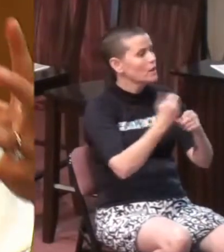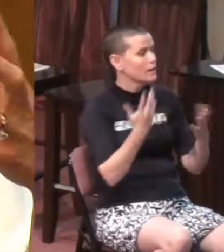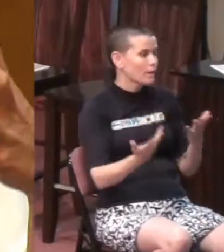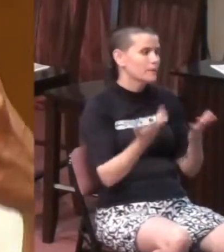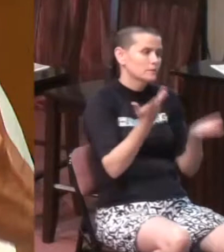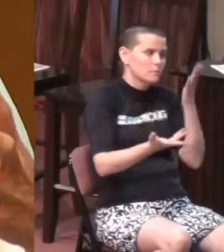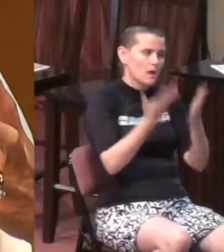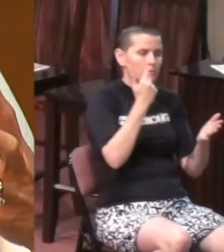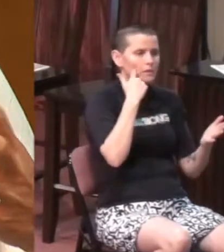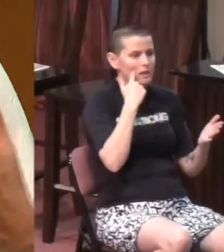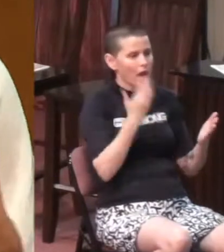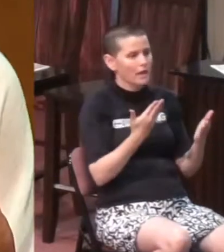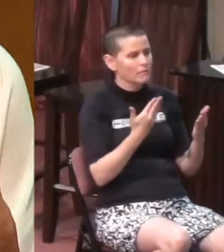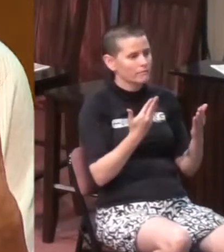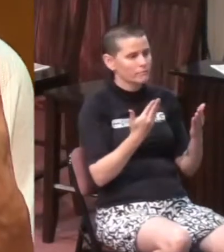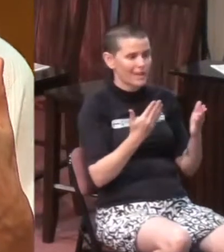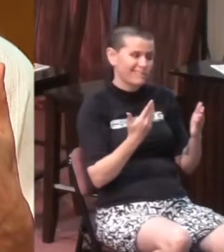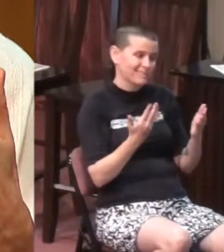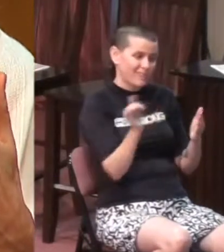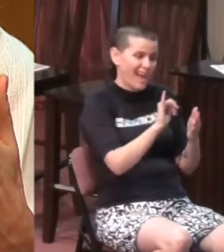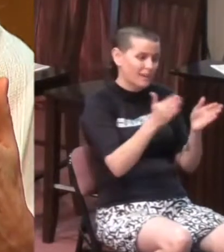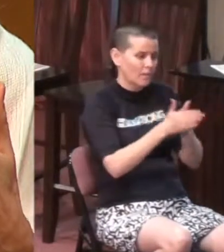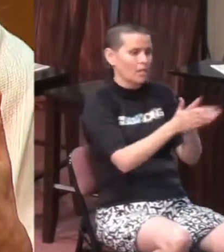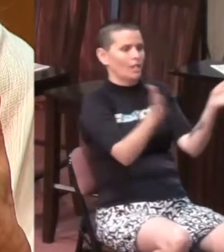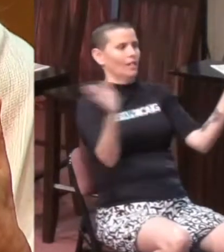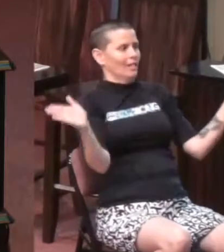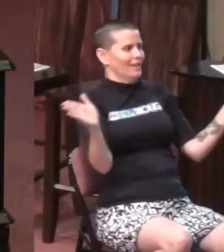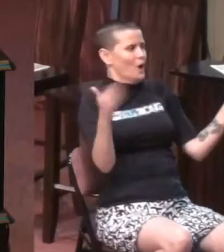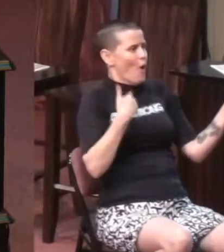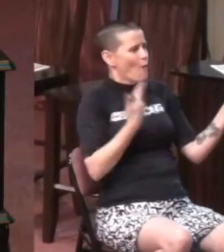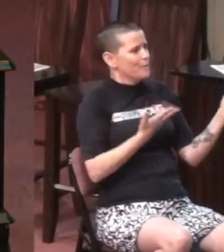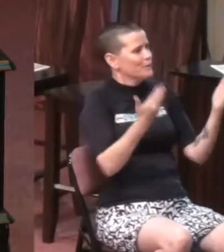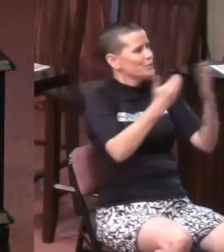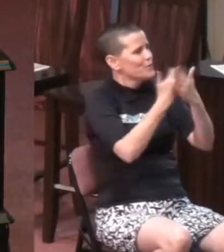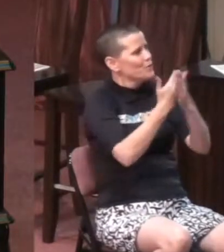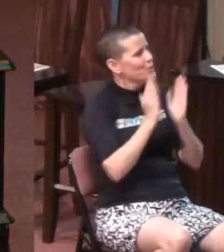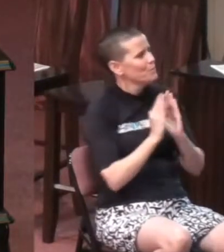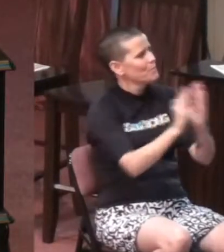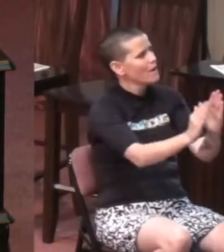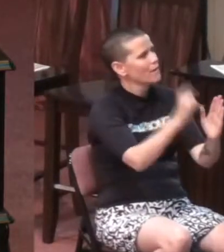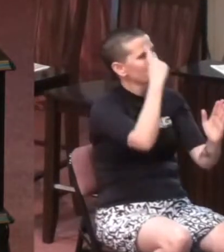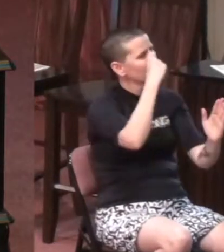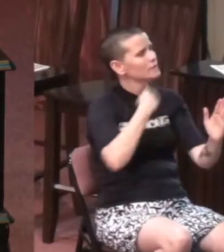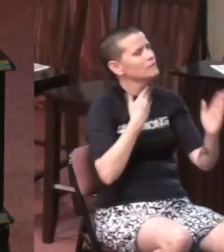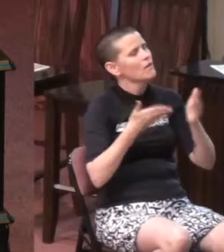in a divine capacity to allow us to step up to where we actually want to be.